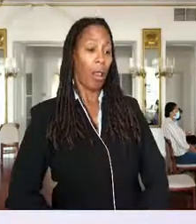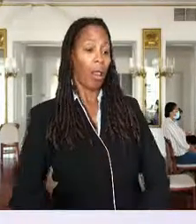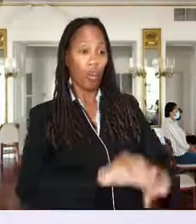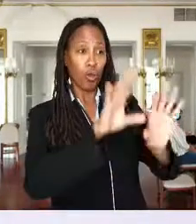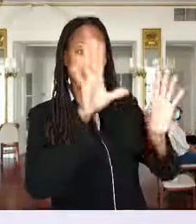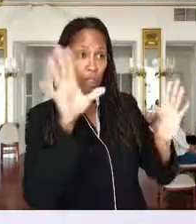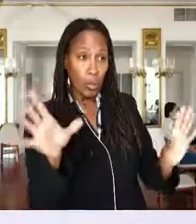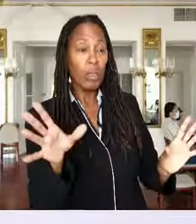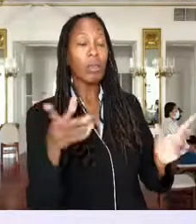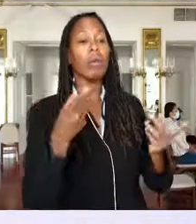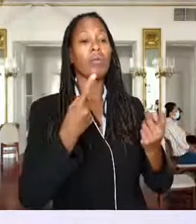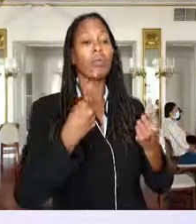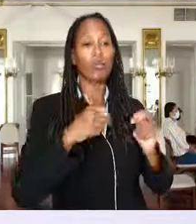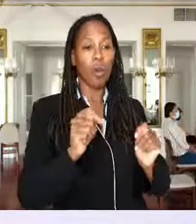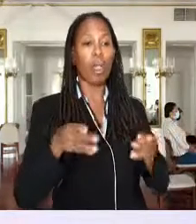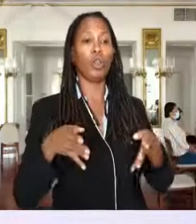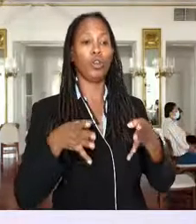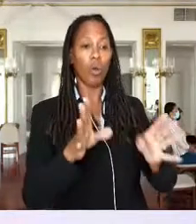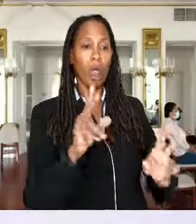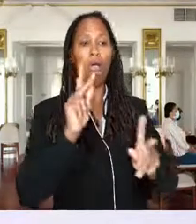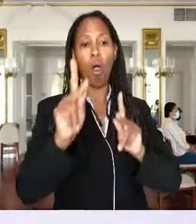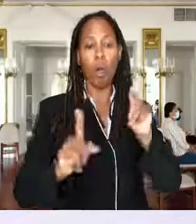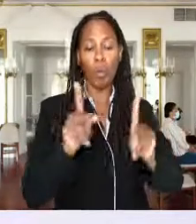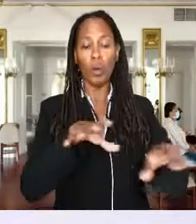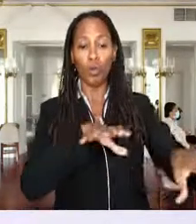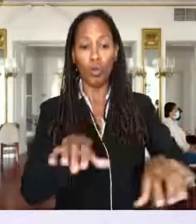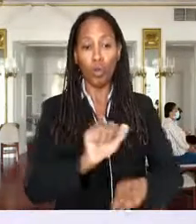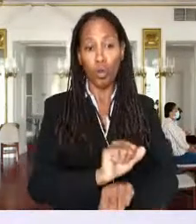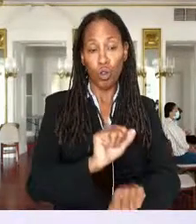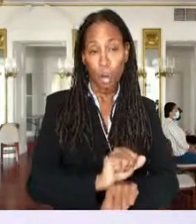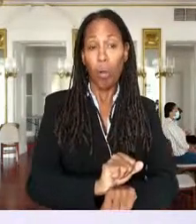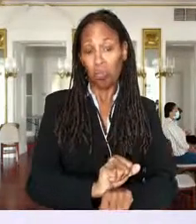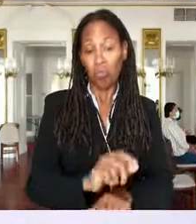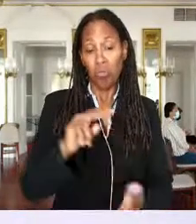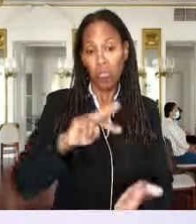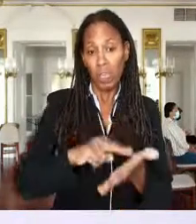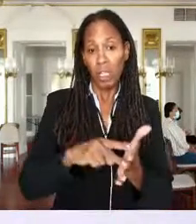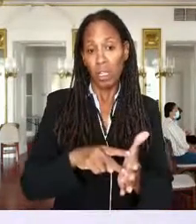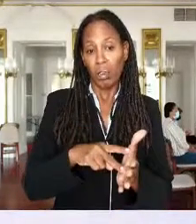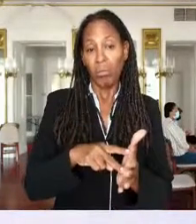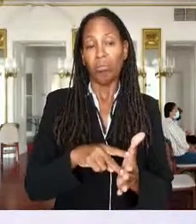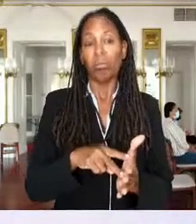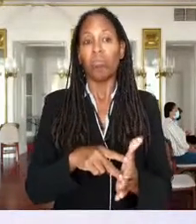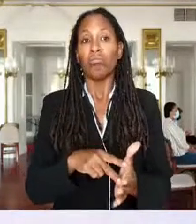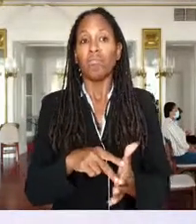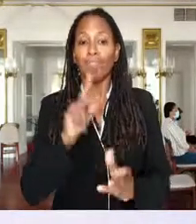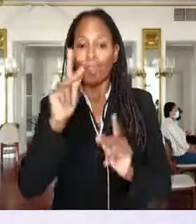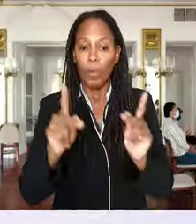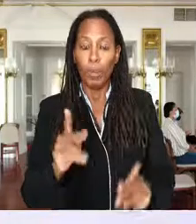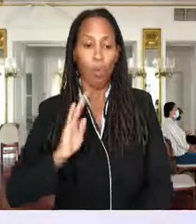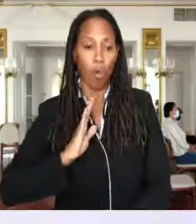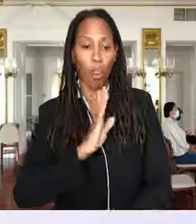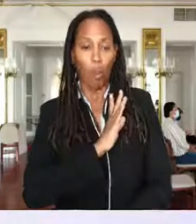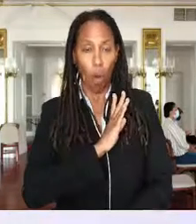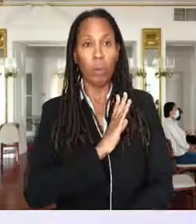transparent and I try to allow people to do their jobs, we put people on that board that have made a decision. Remember,